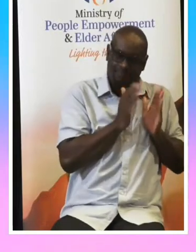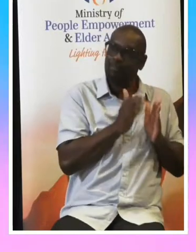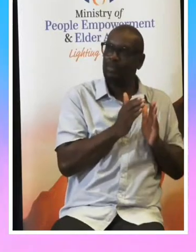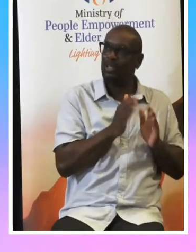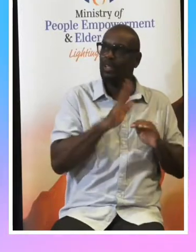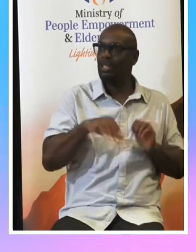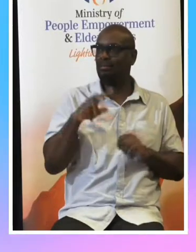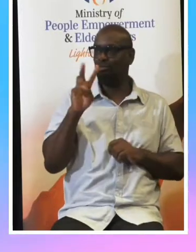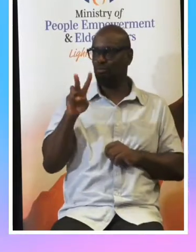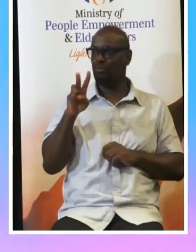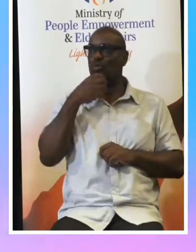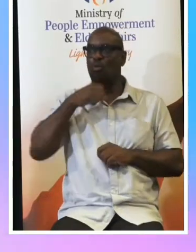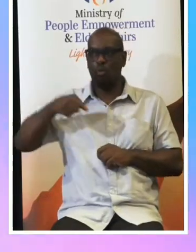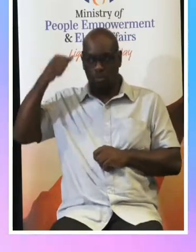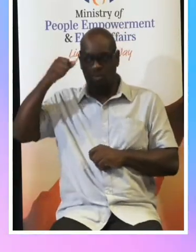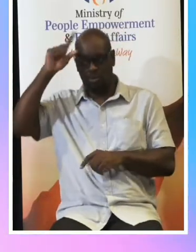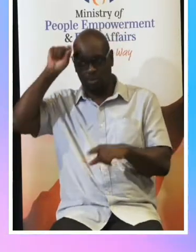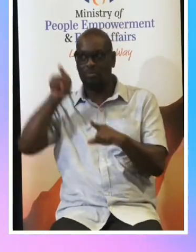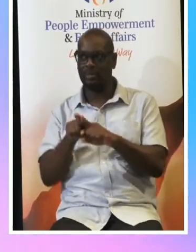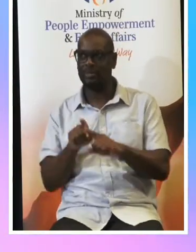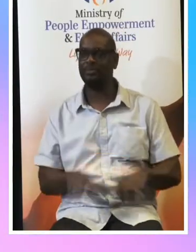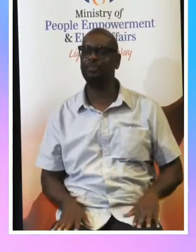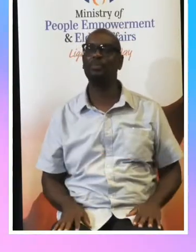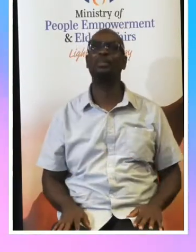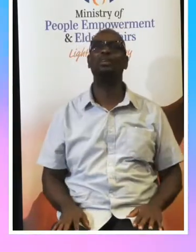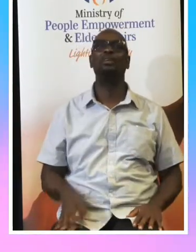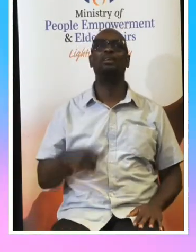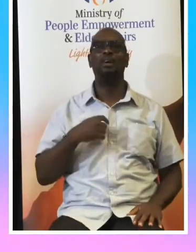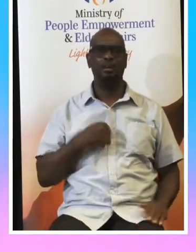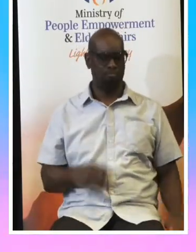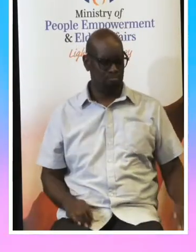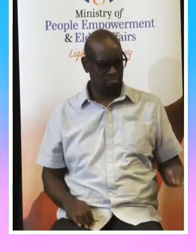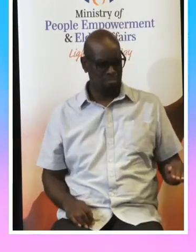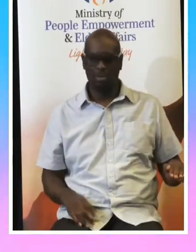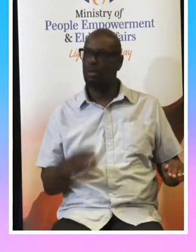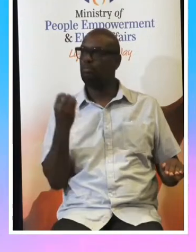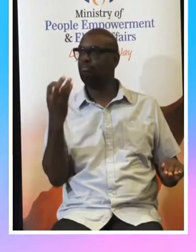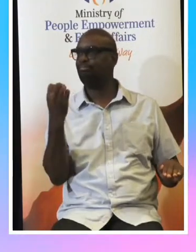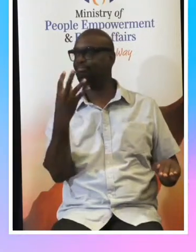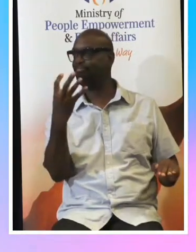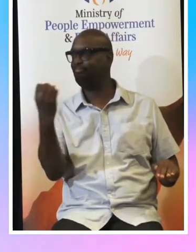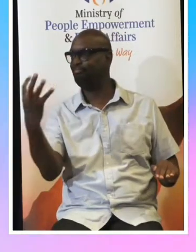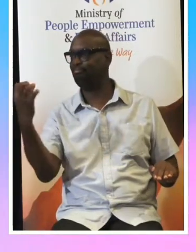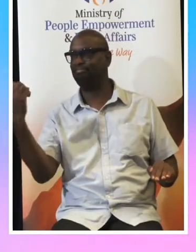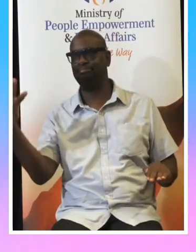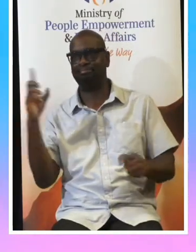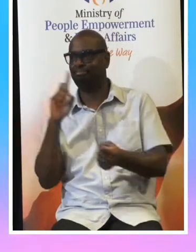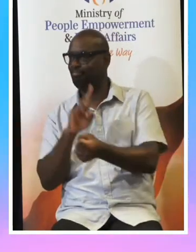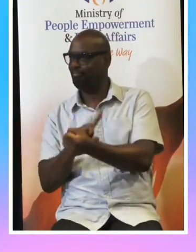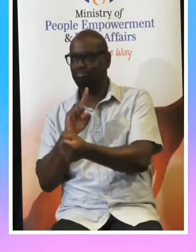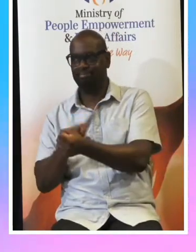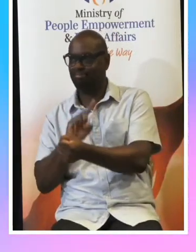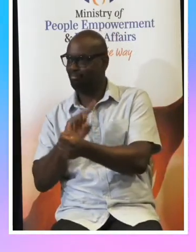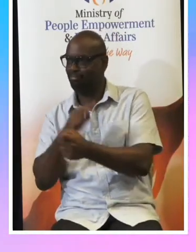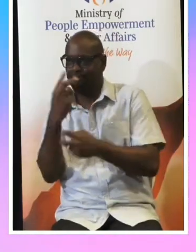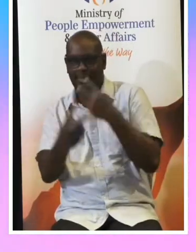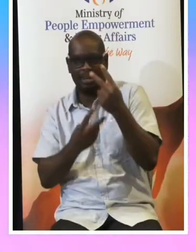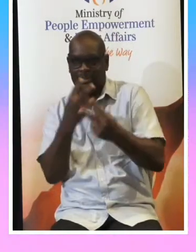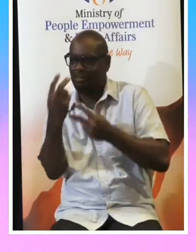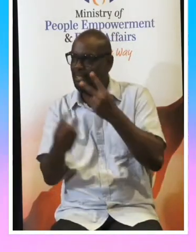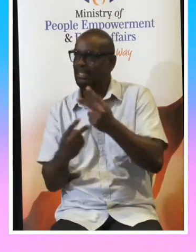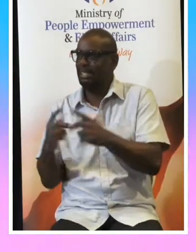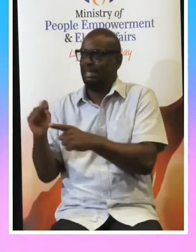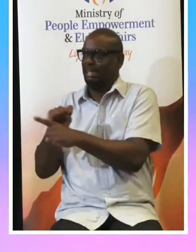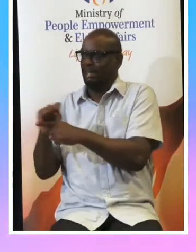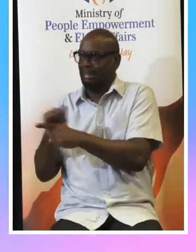early childhood was marked with doctor visits and therapy sessions. And as my mother tells me, many opinions